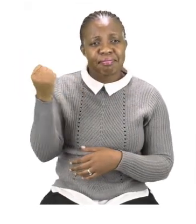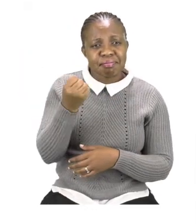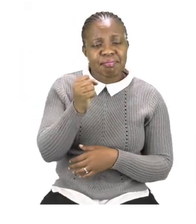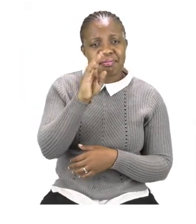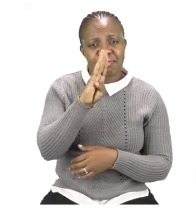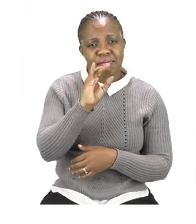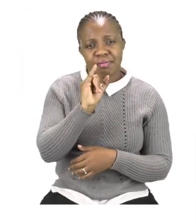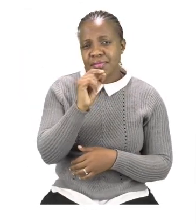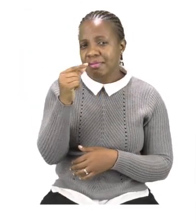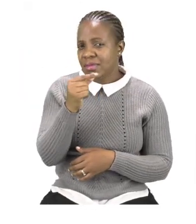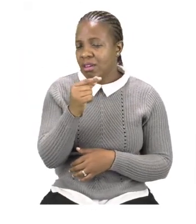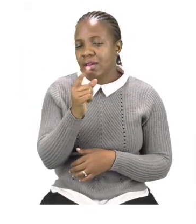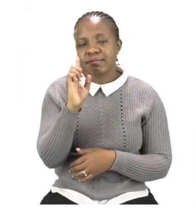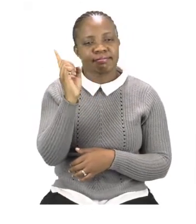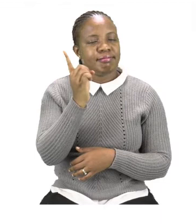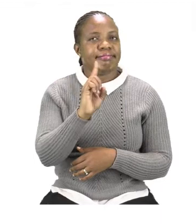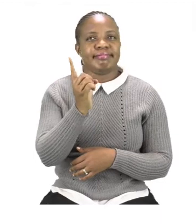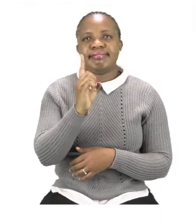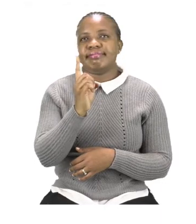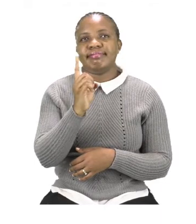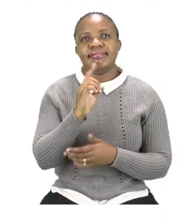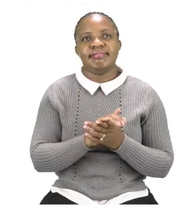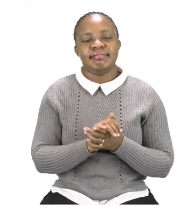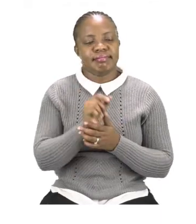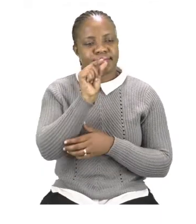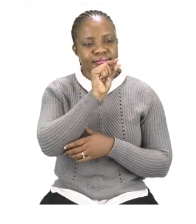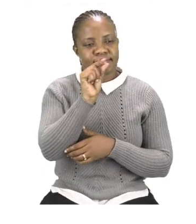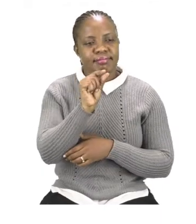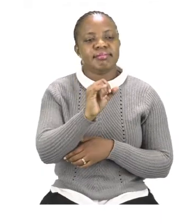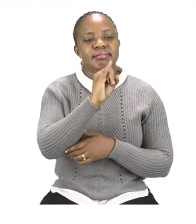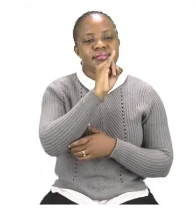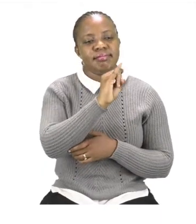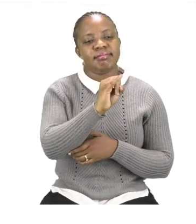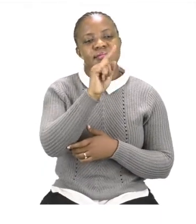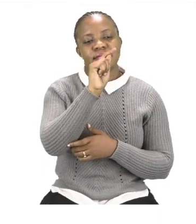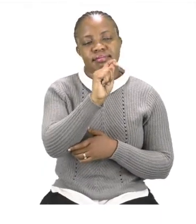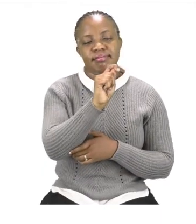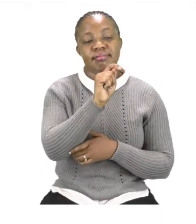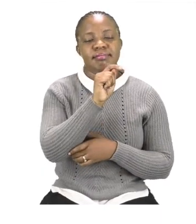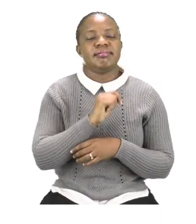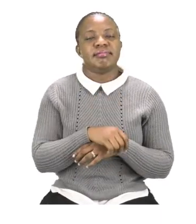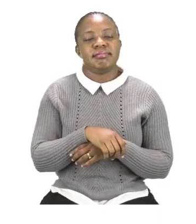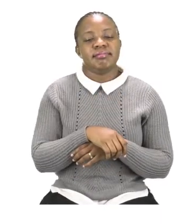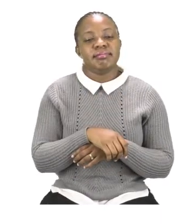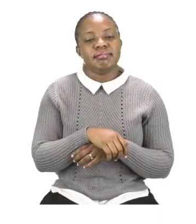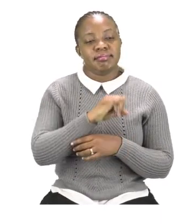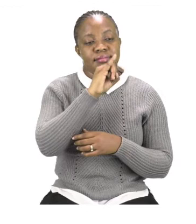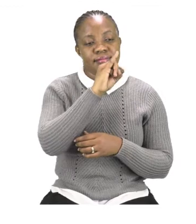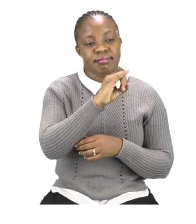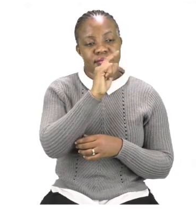No, my dear boys and girls, it is the word it. So if you got that one